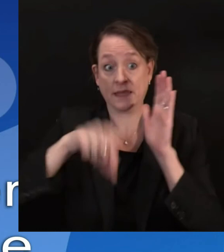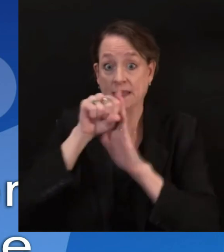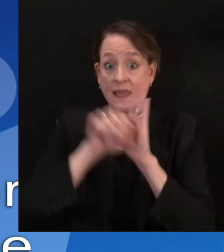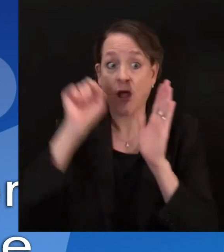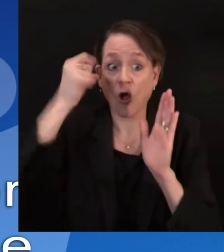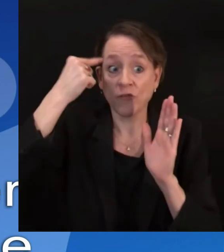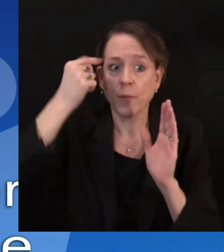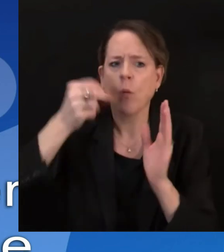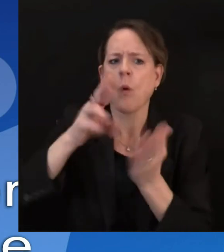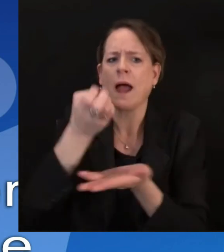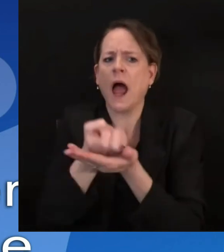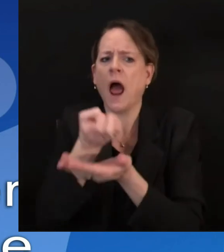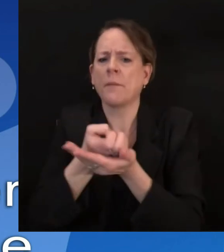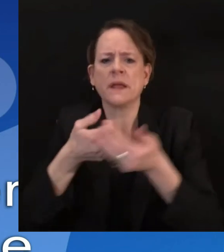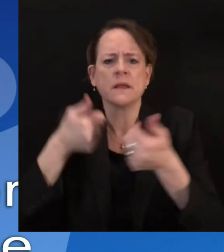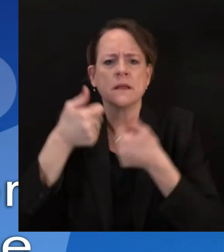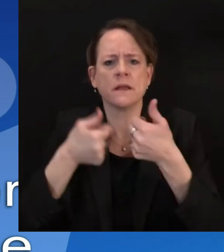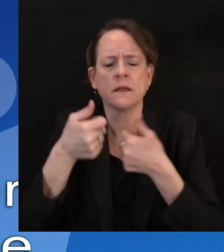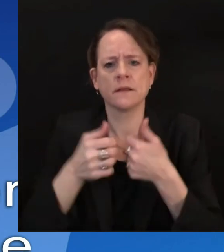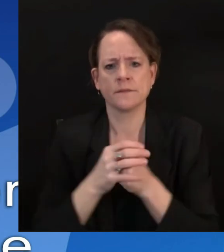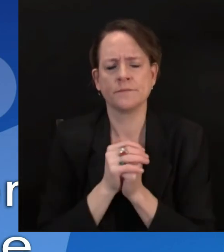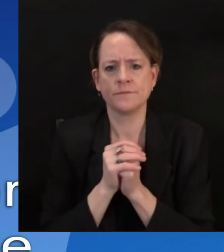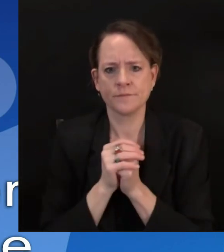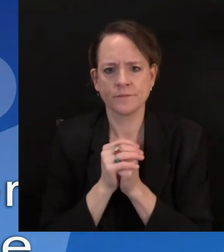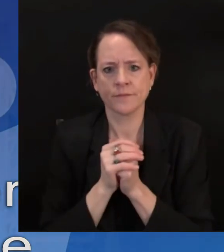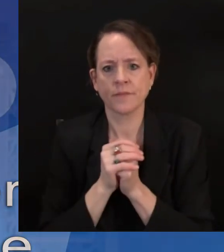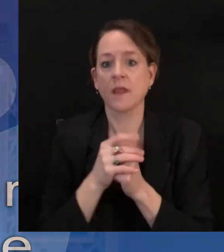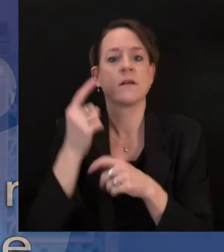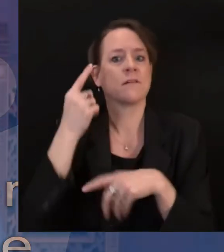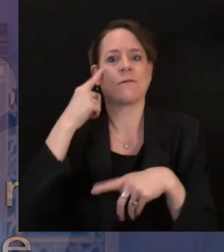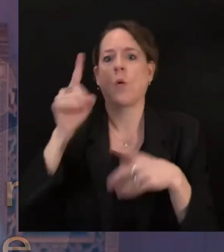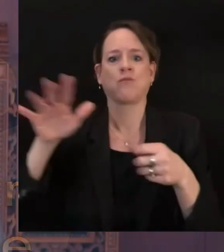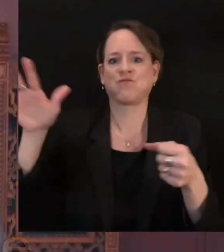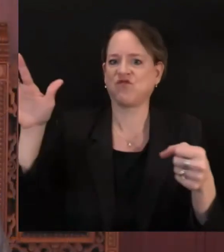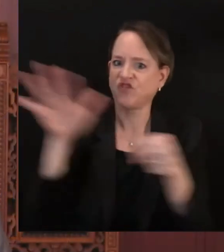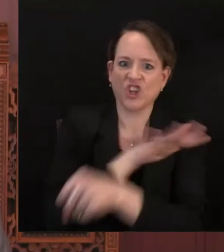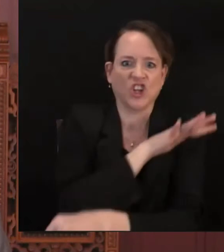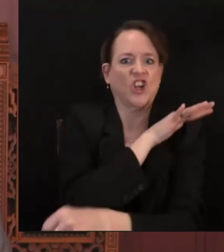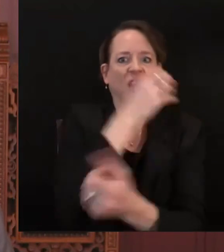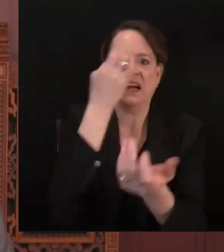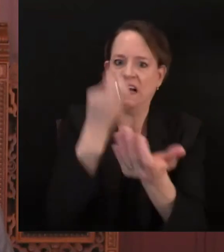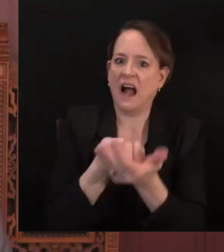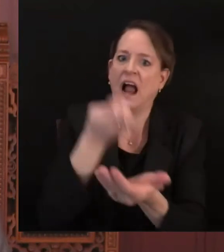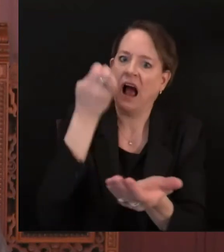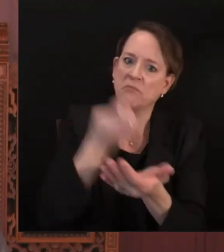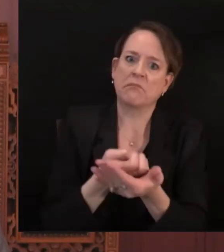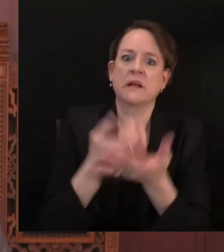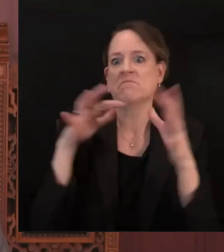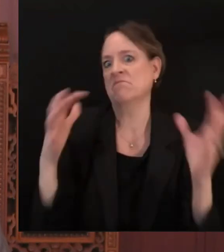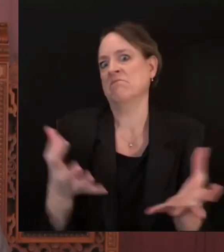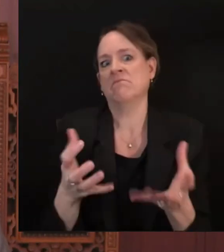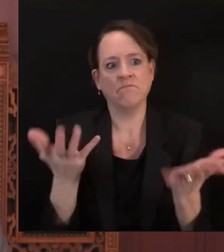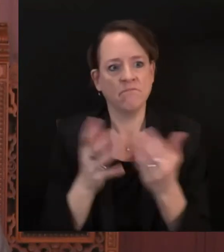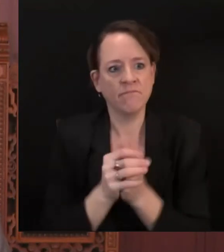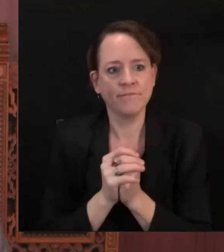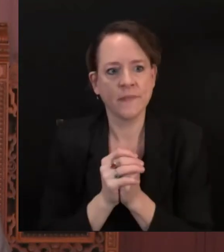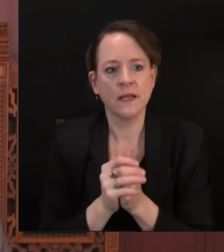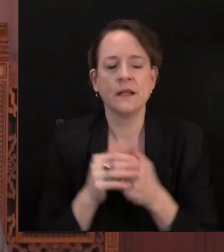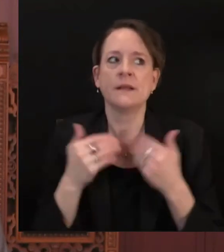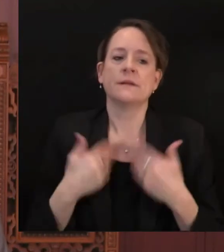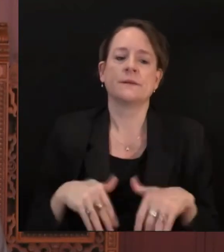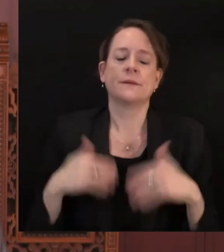actually. I'm not sure I can answer both specifically. Certainly, we've spent, we had